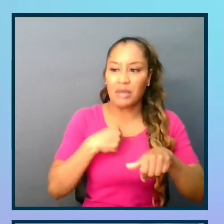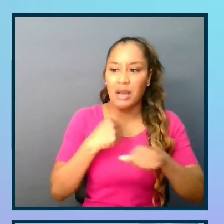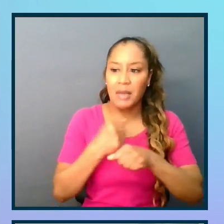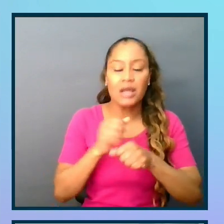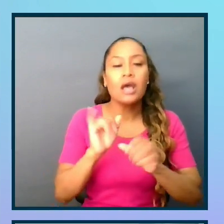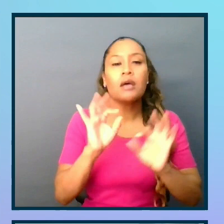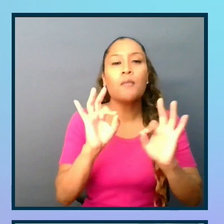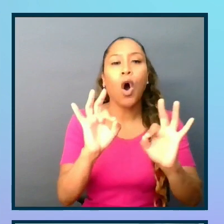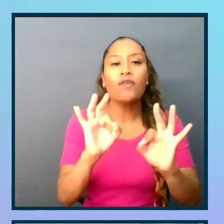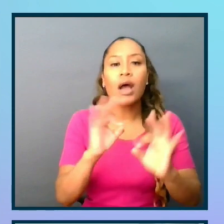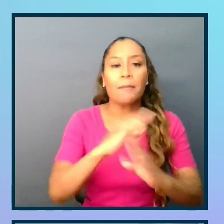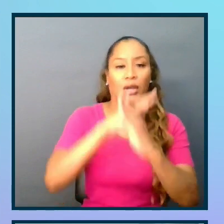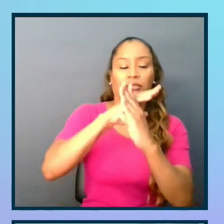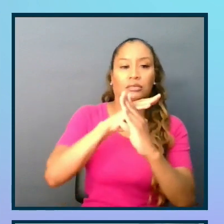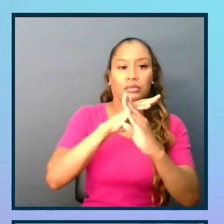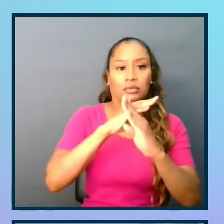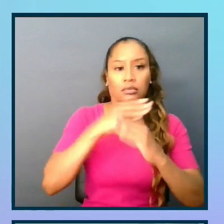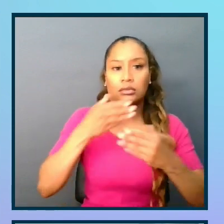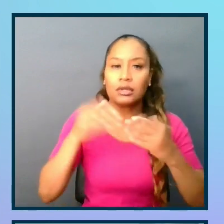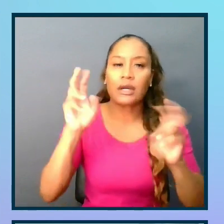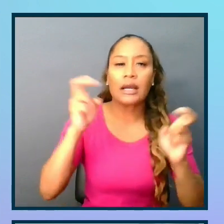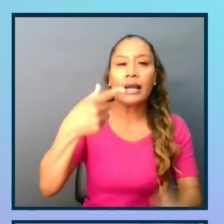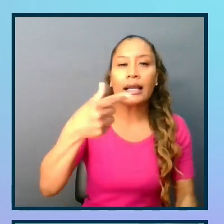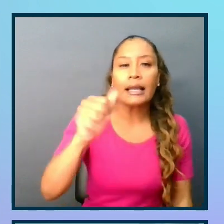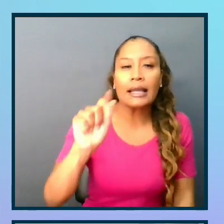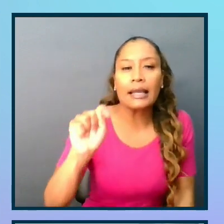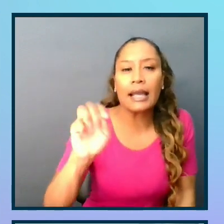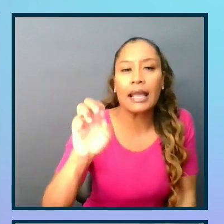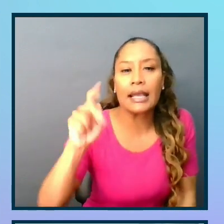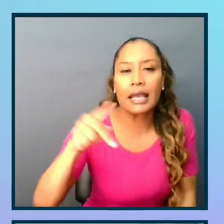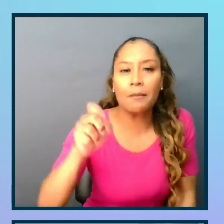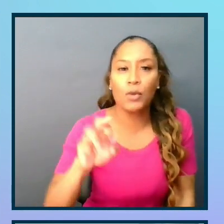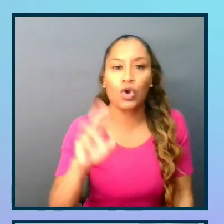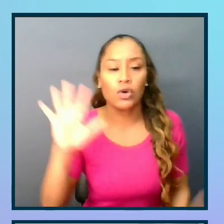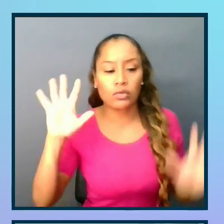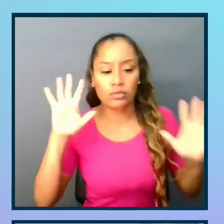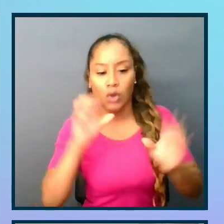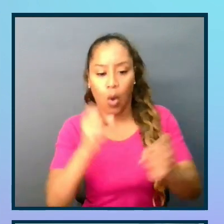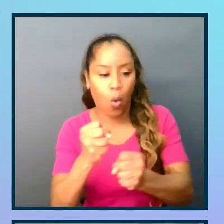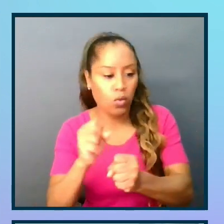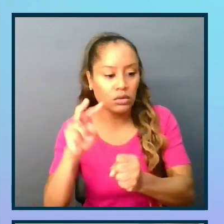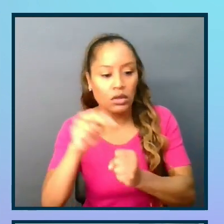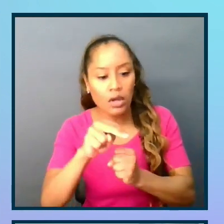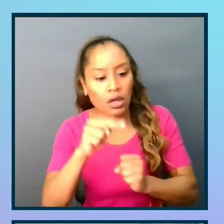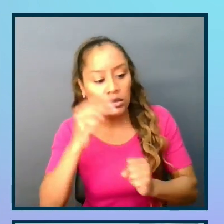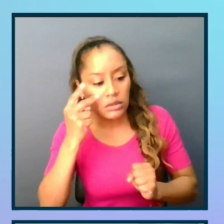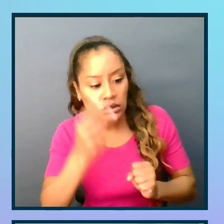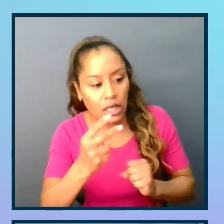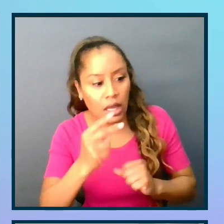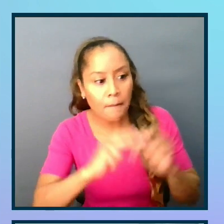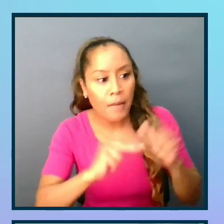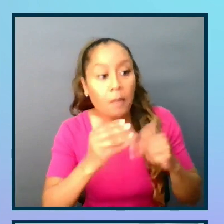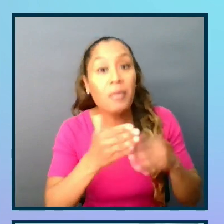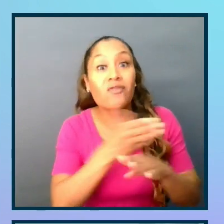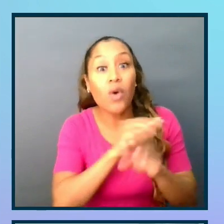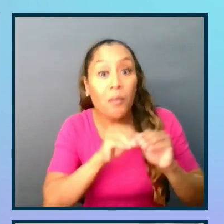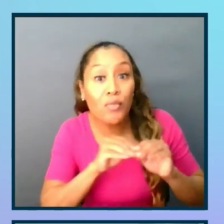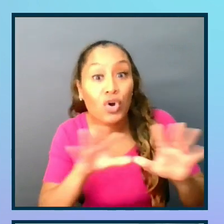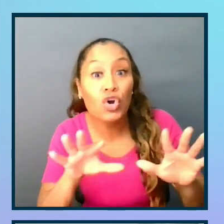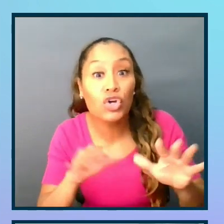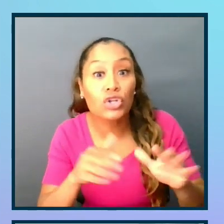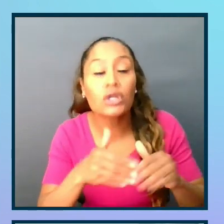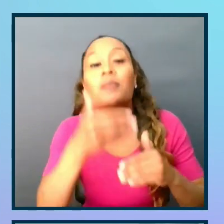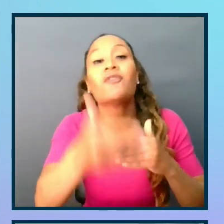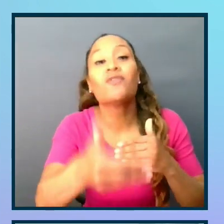gatekeeping points, because it allows me to see the actual build before it gets pushed and before it goes through